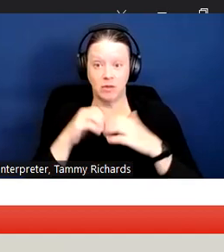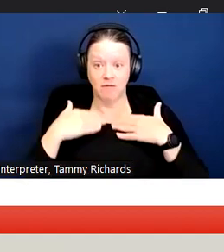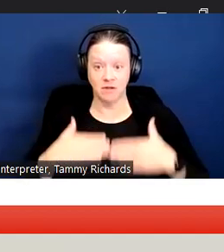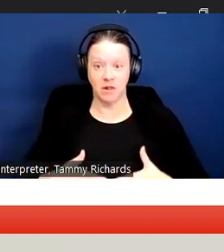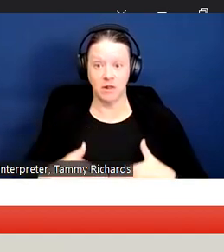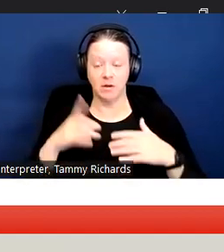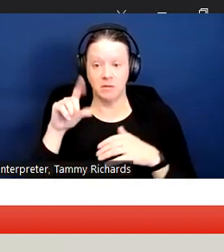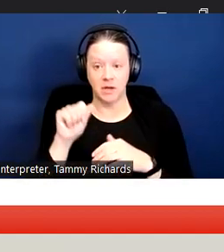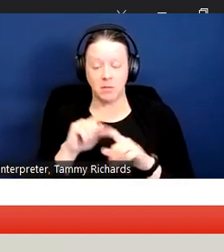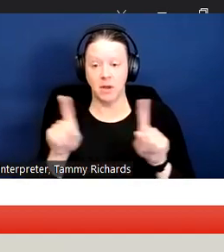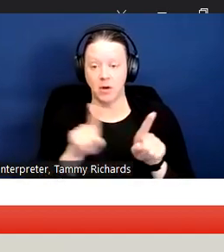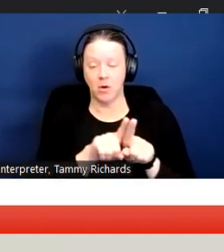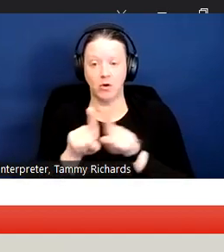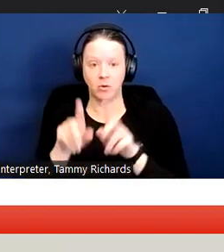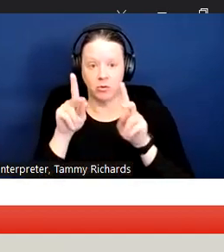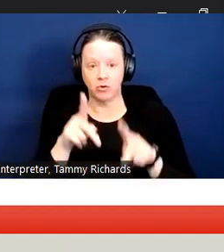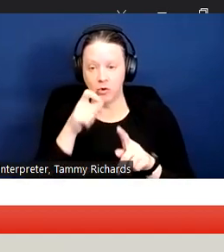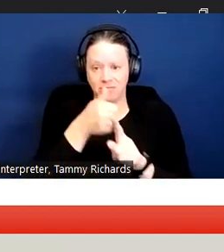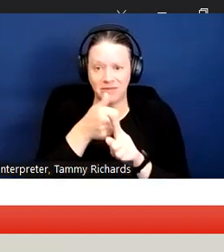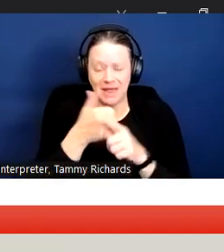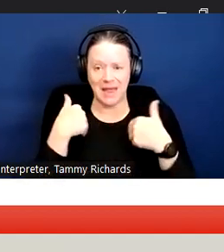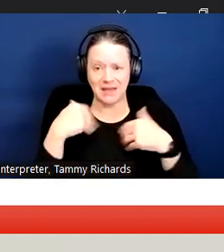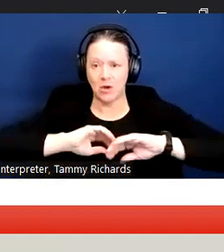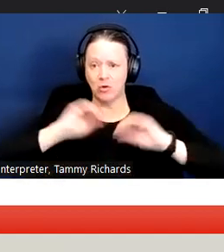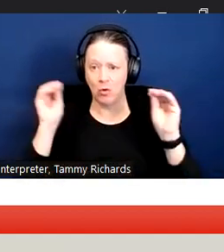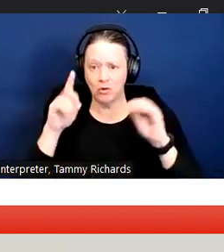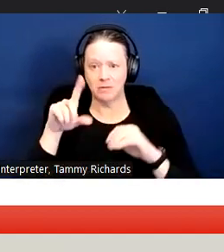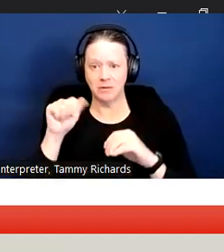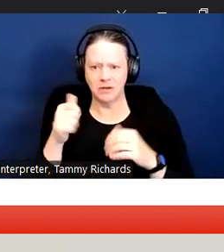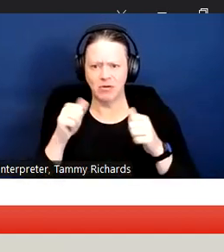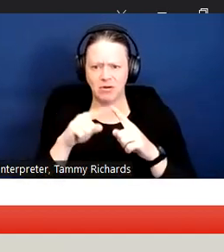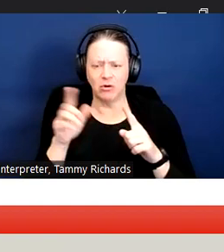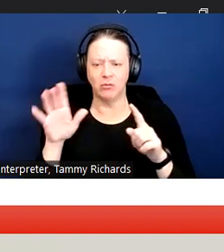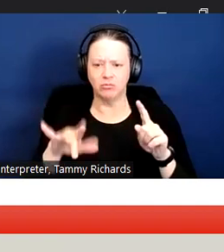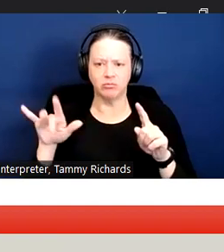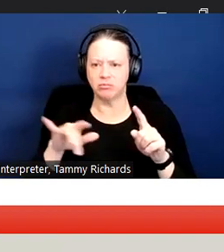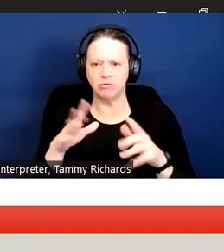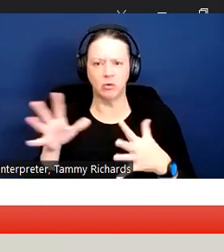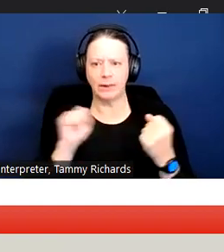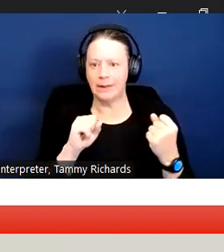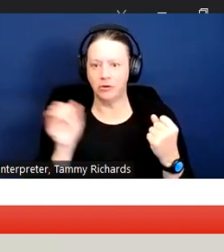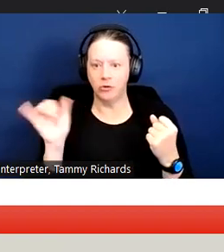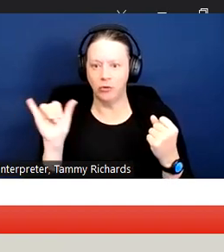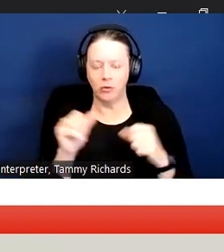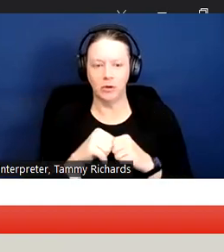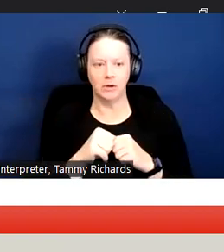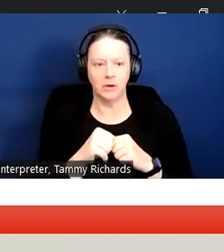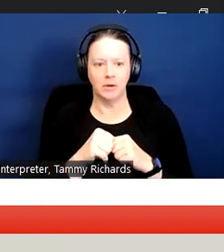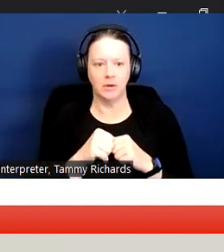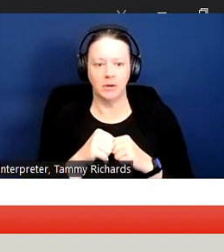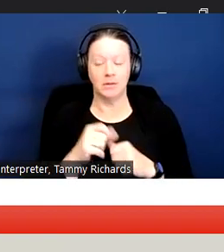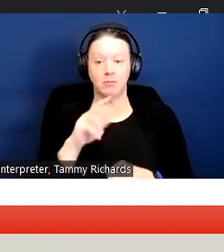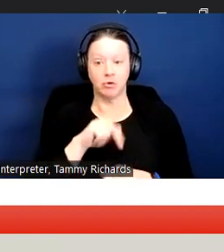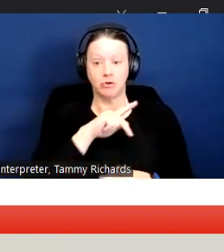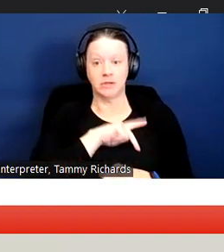it can affect someone who doesn't have any disabilities, who's just trying to move through it quickly. I